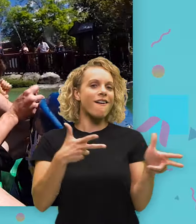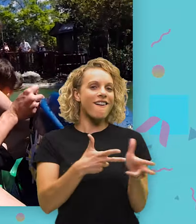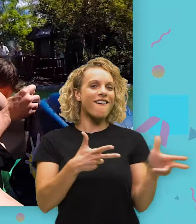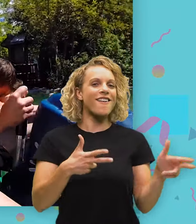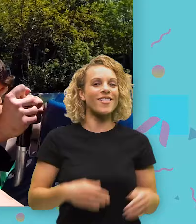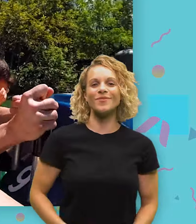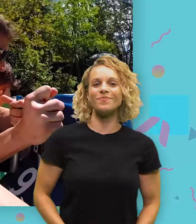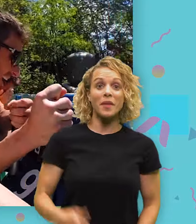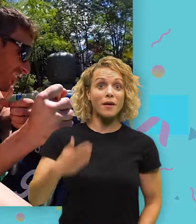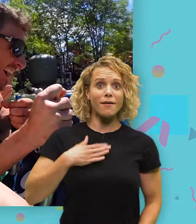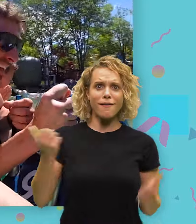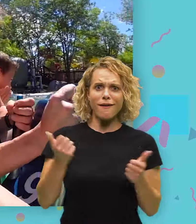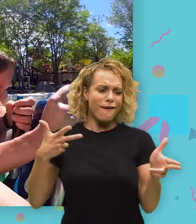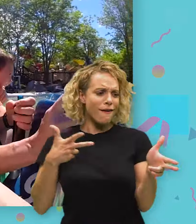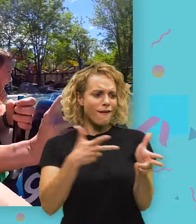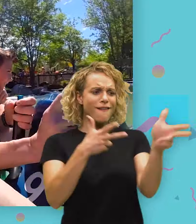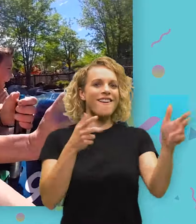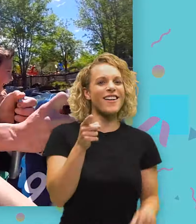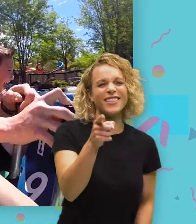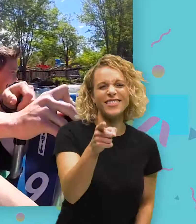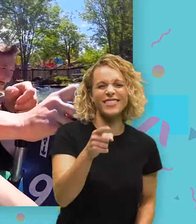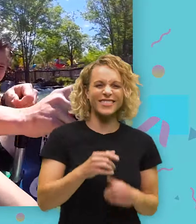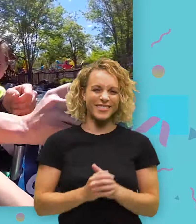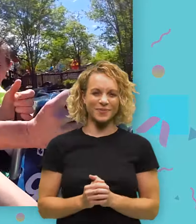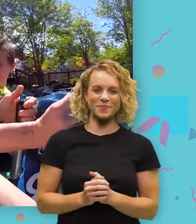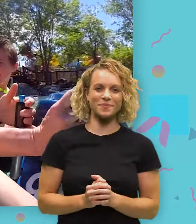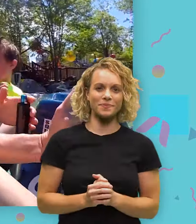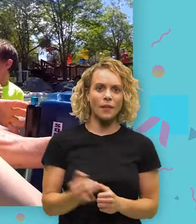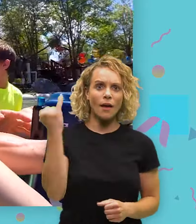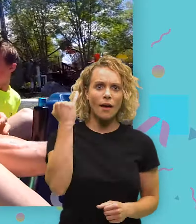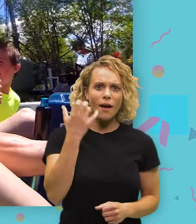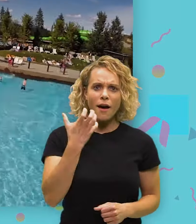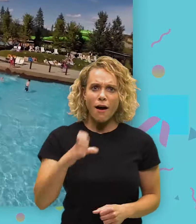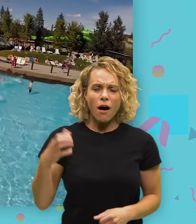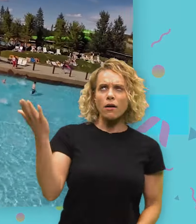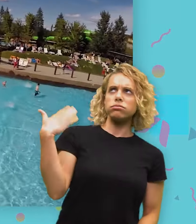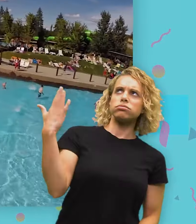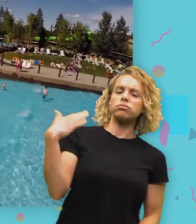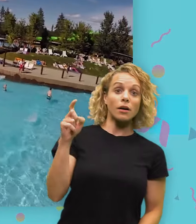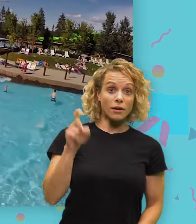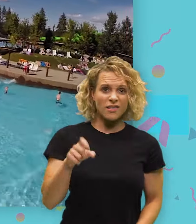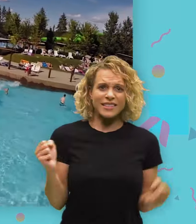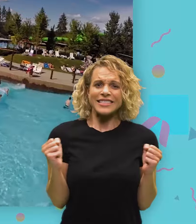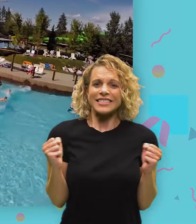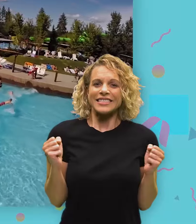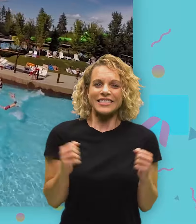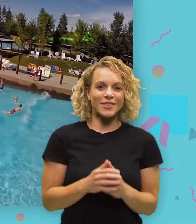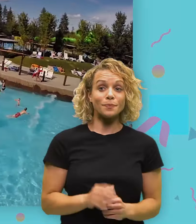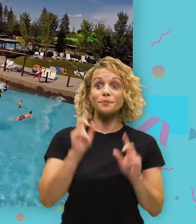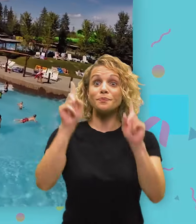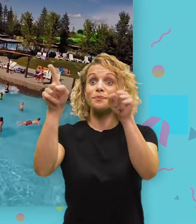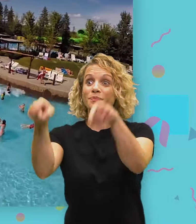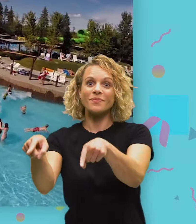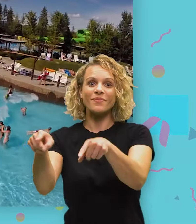to the bumper cars. I'll bump my car into you. If it's hot and we could use a